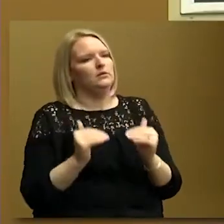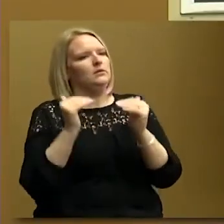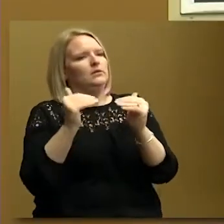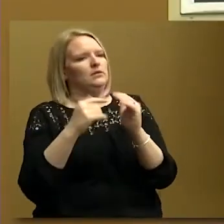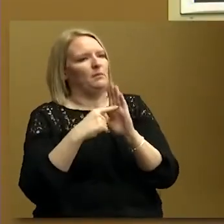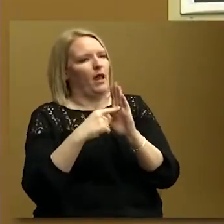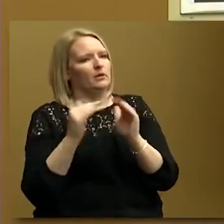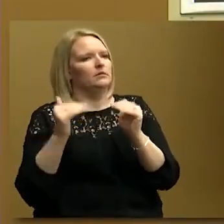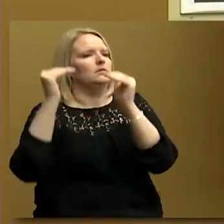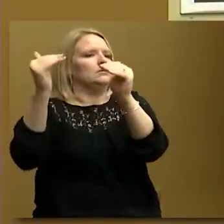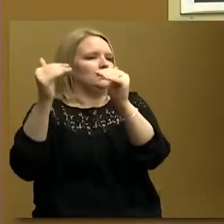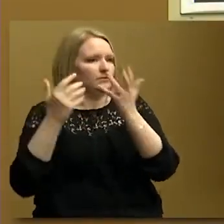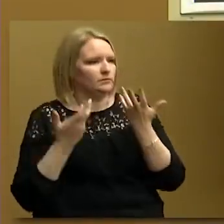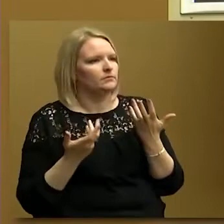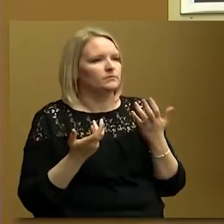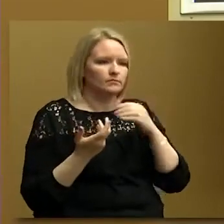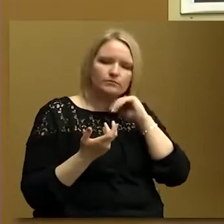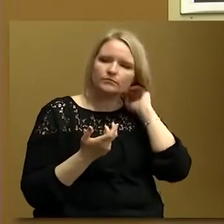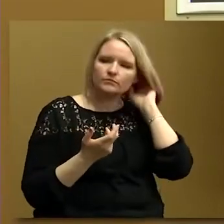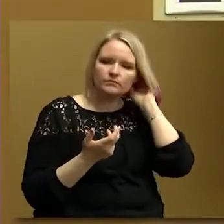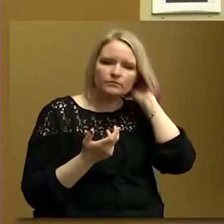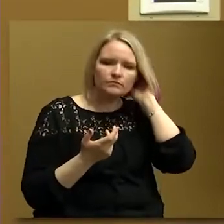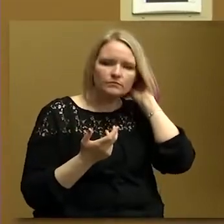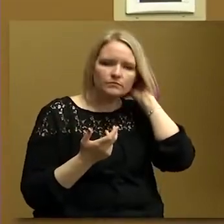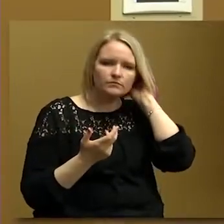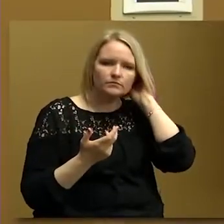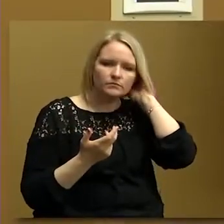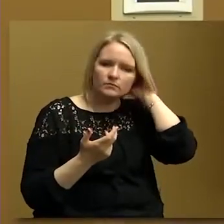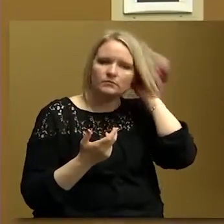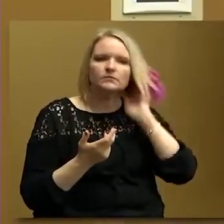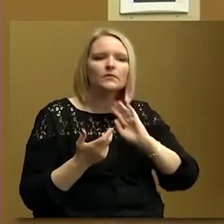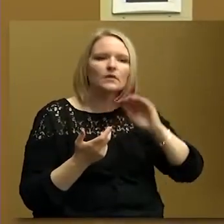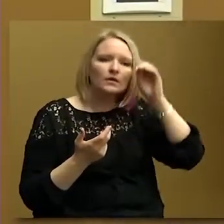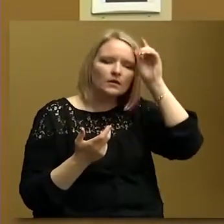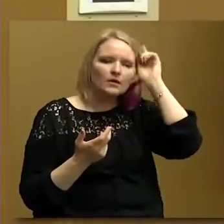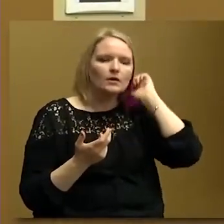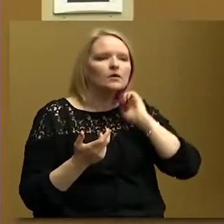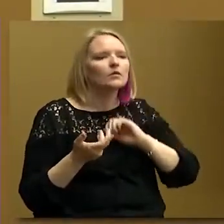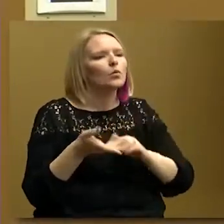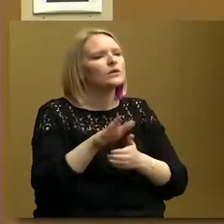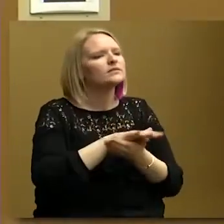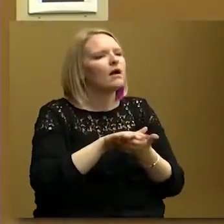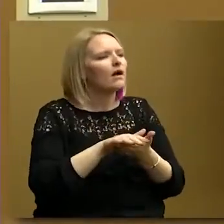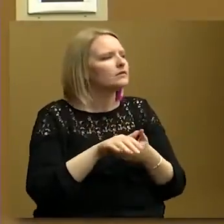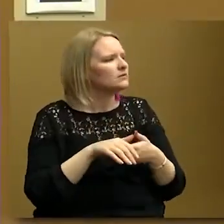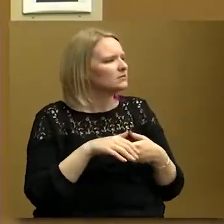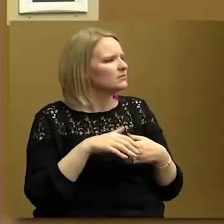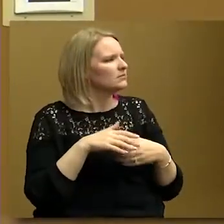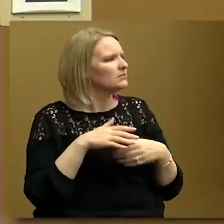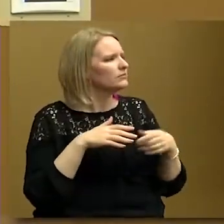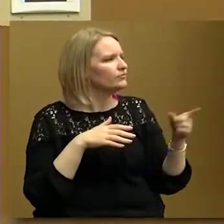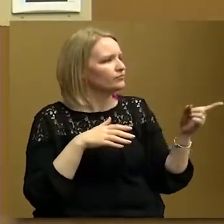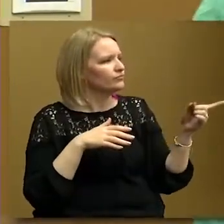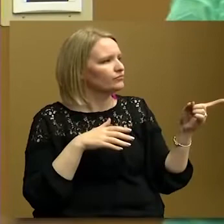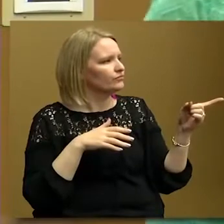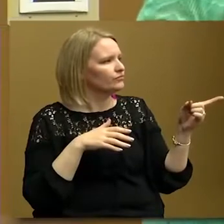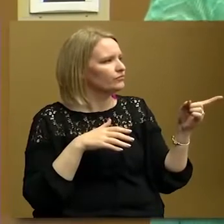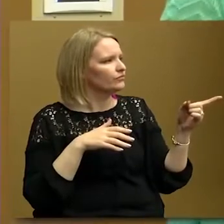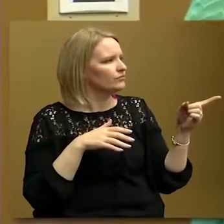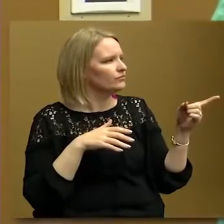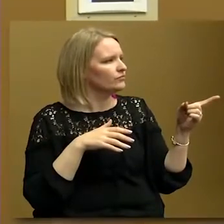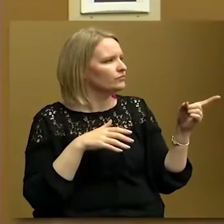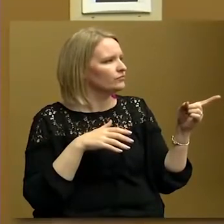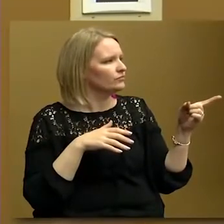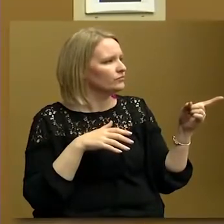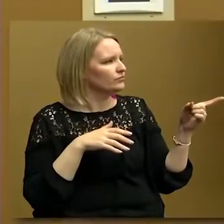one. The beautiful part about this also is that where's my little thing? You